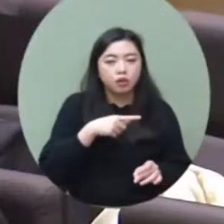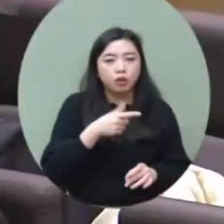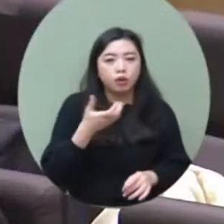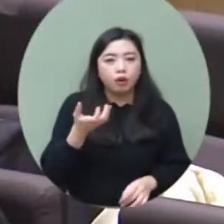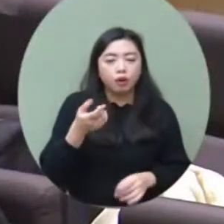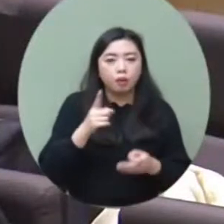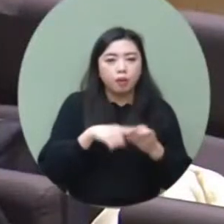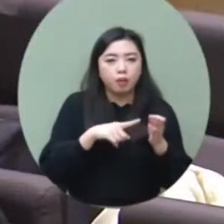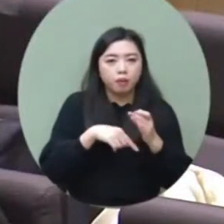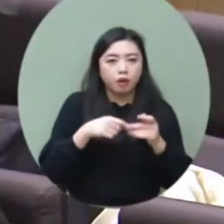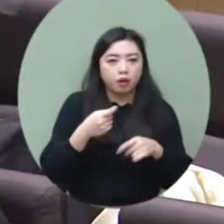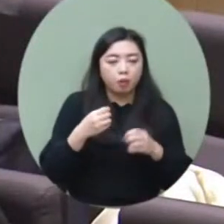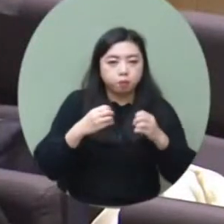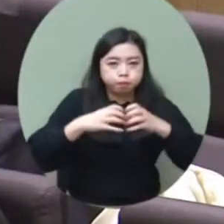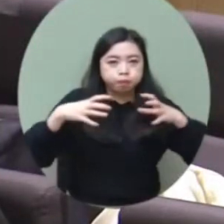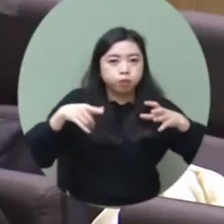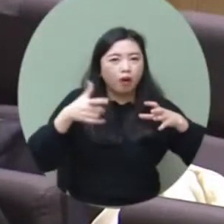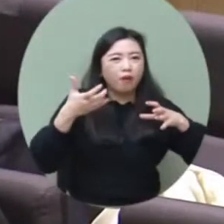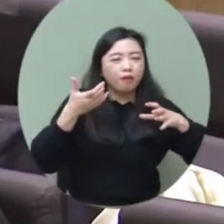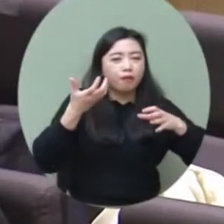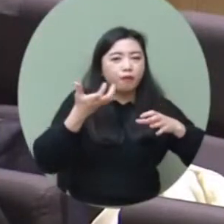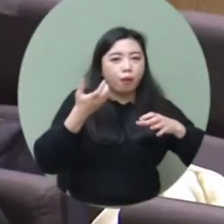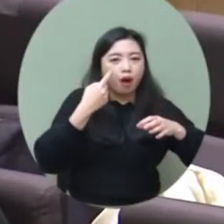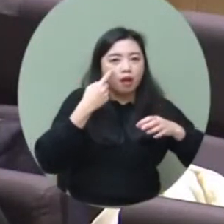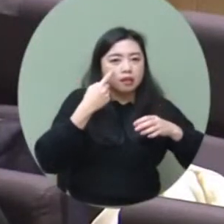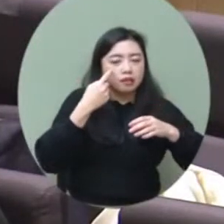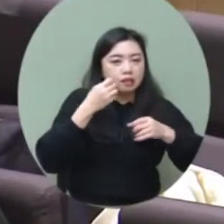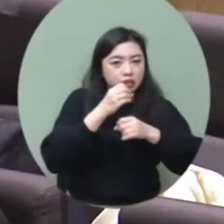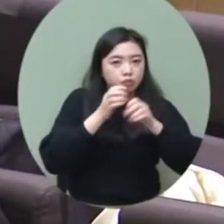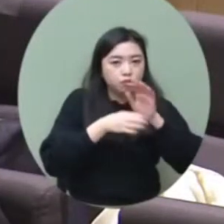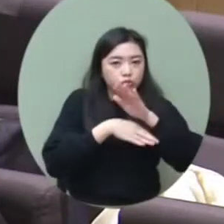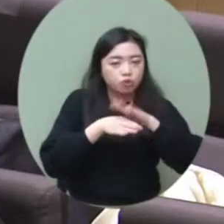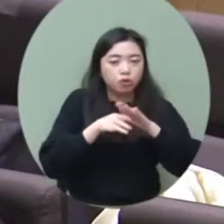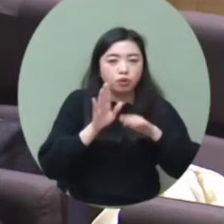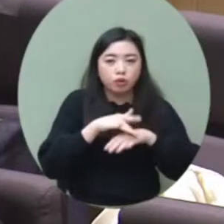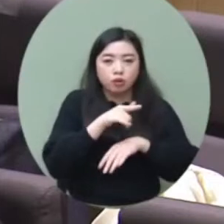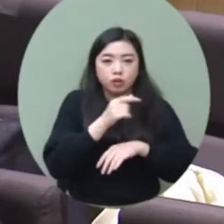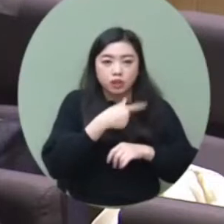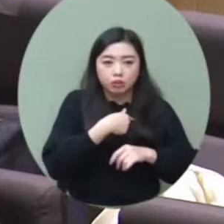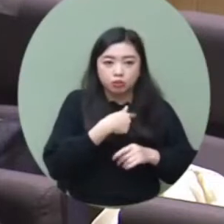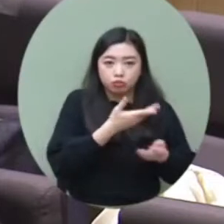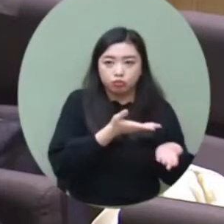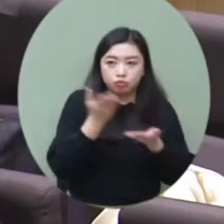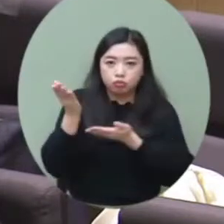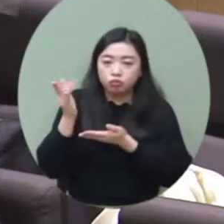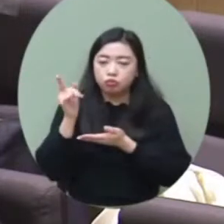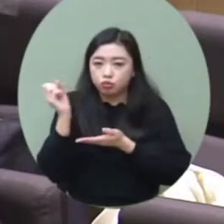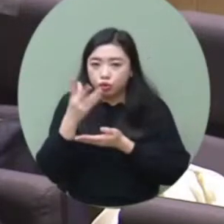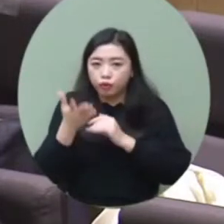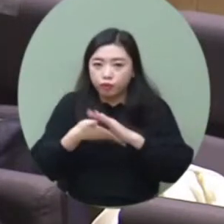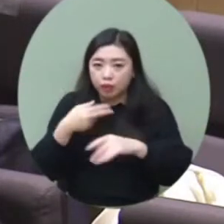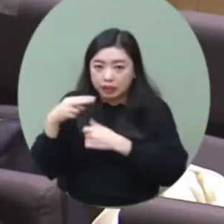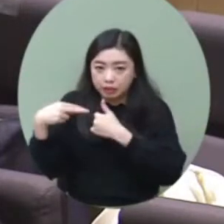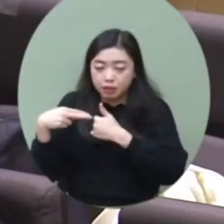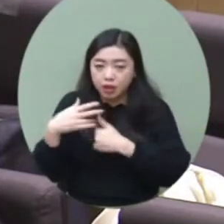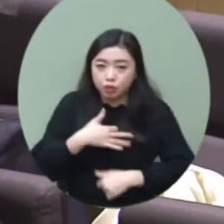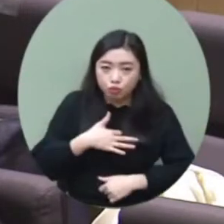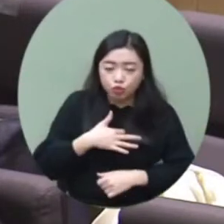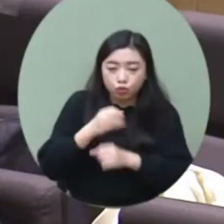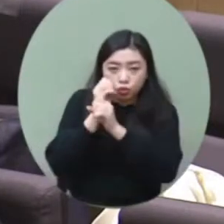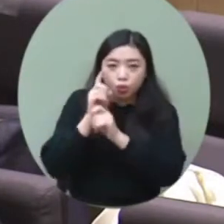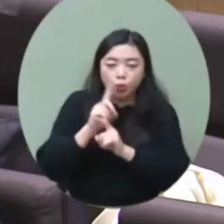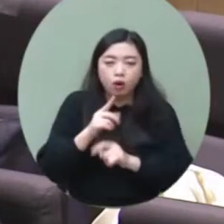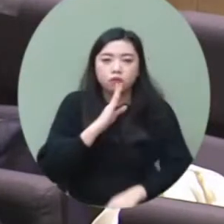now the results returned by the Huoyan laboratory, will you need to confirm those results,